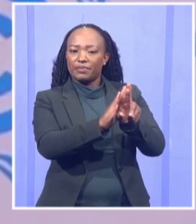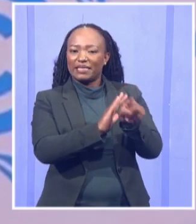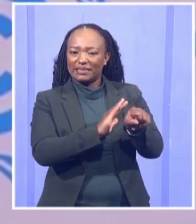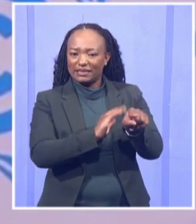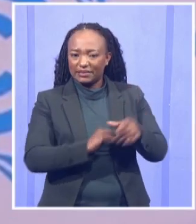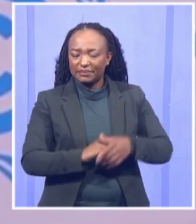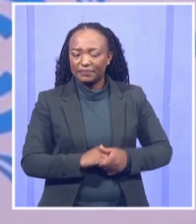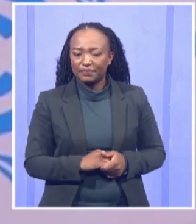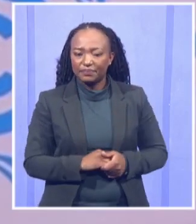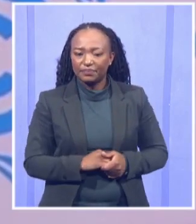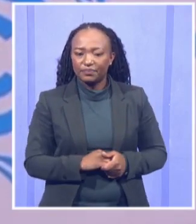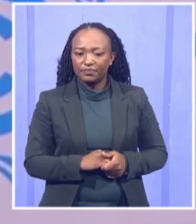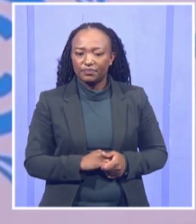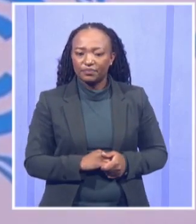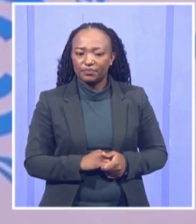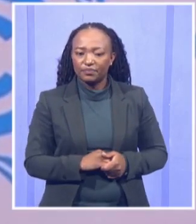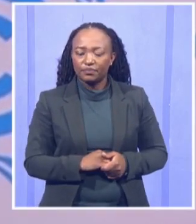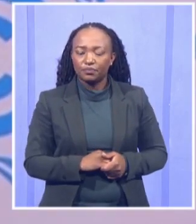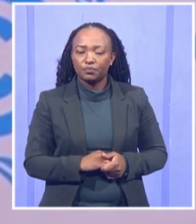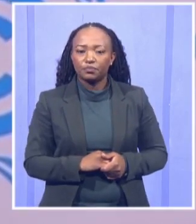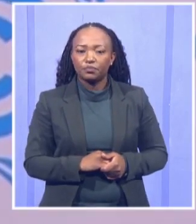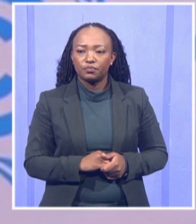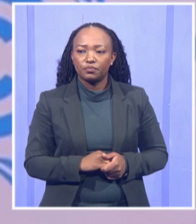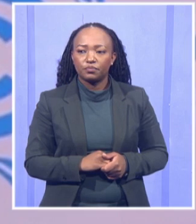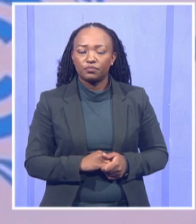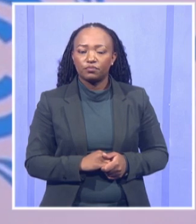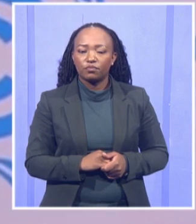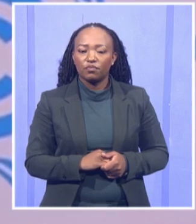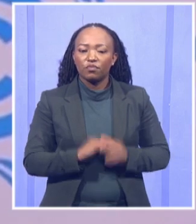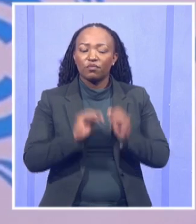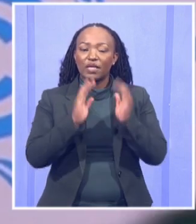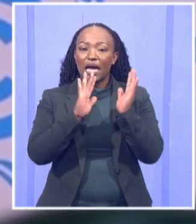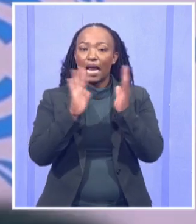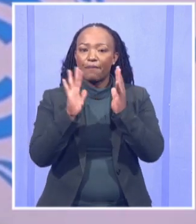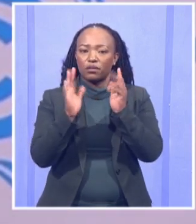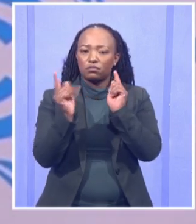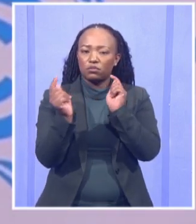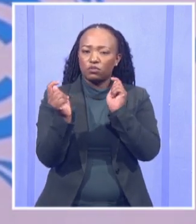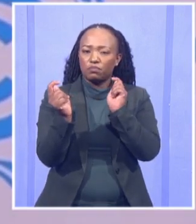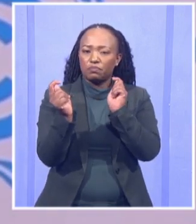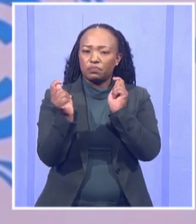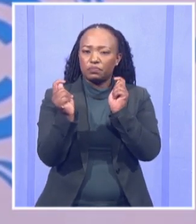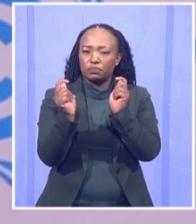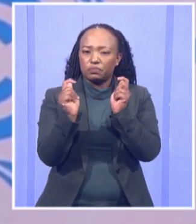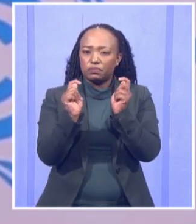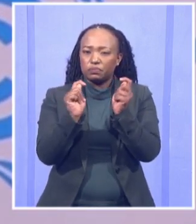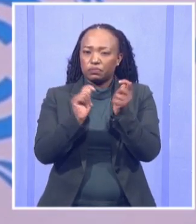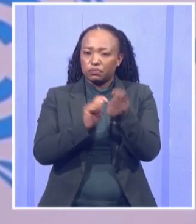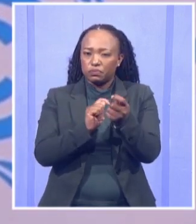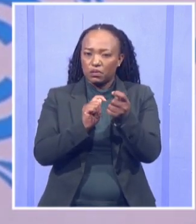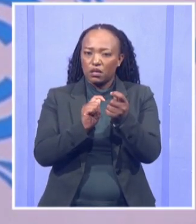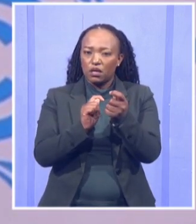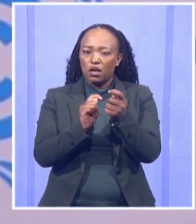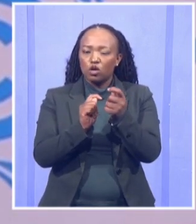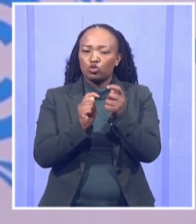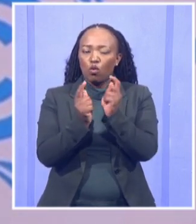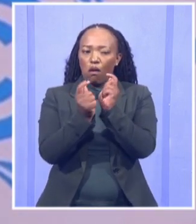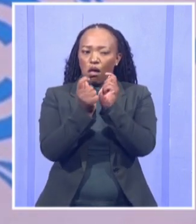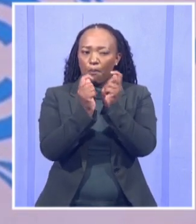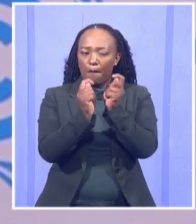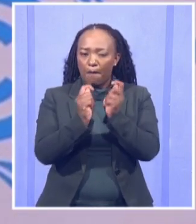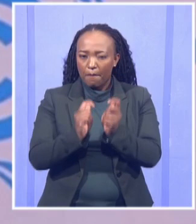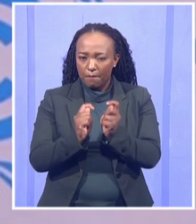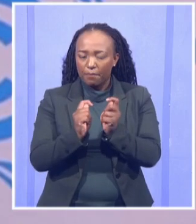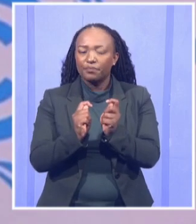finance, the evolution of climate risk insurance, and the doubling of adaptation. And